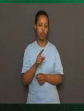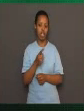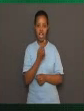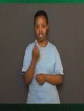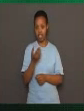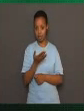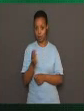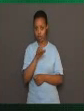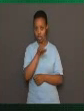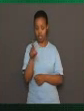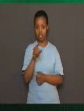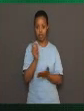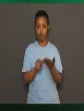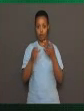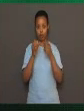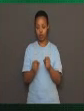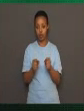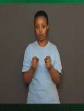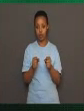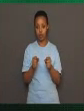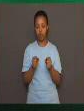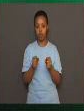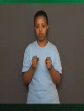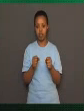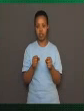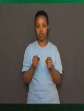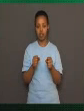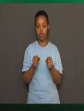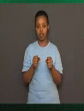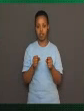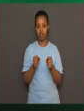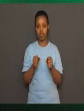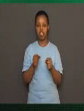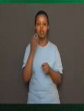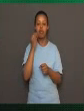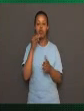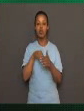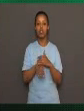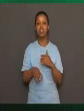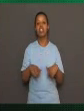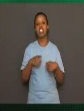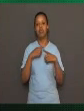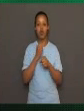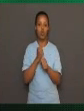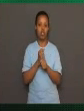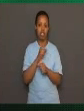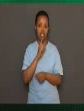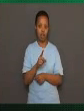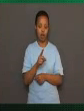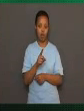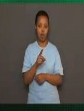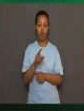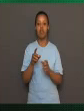you may have listed are that you help with chores around the house, because if you do not,